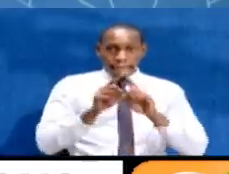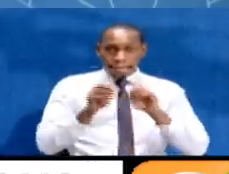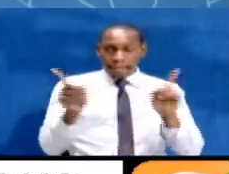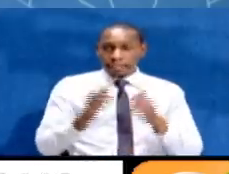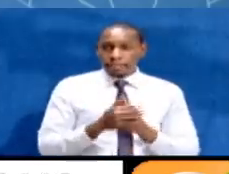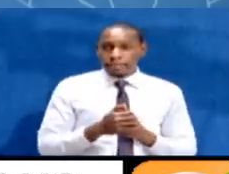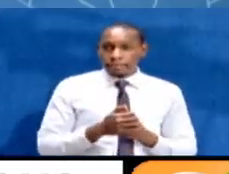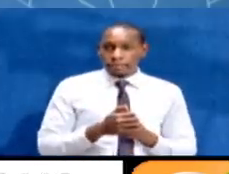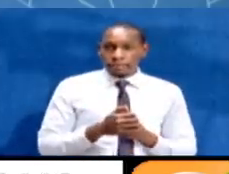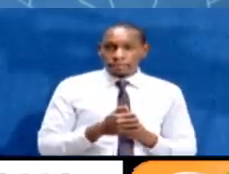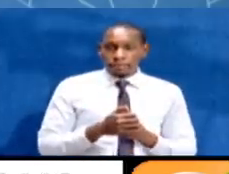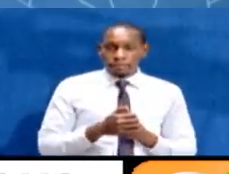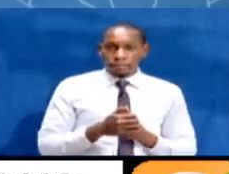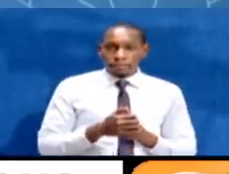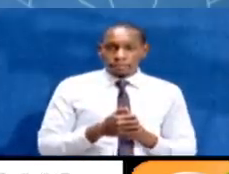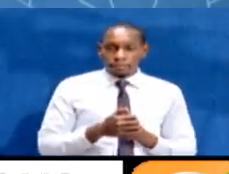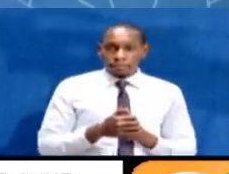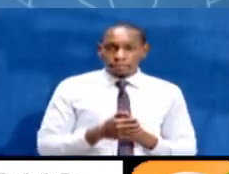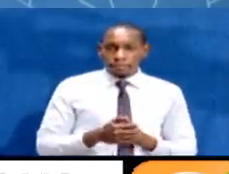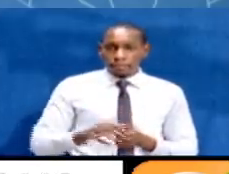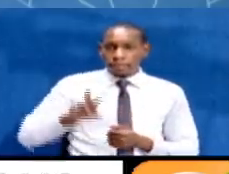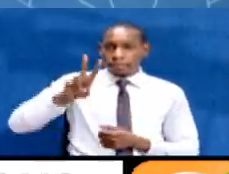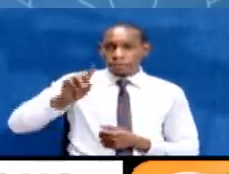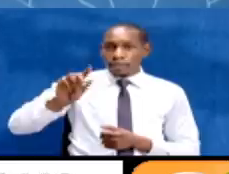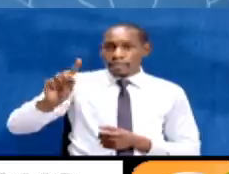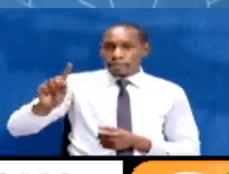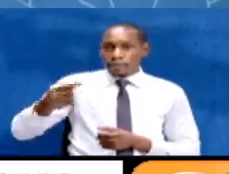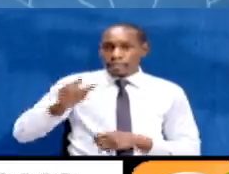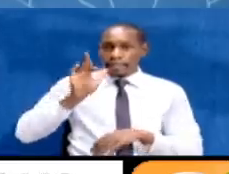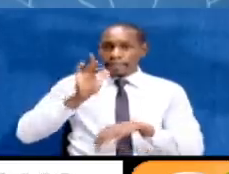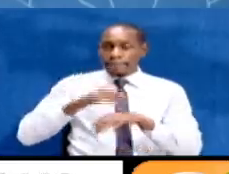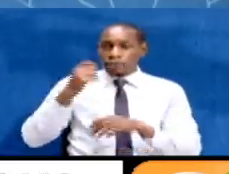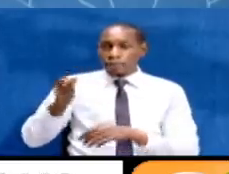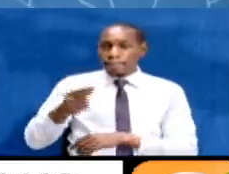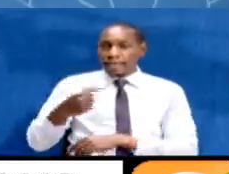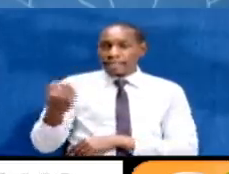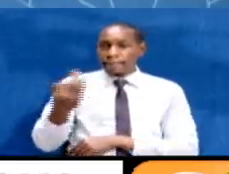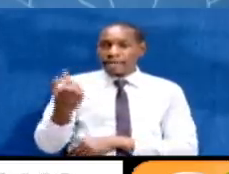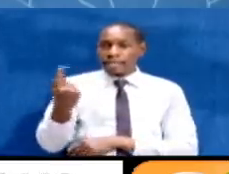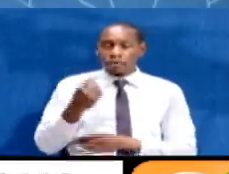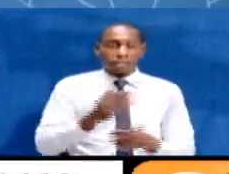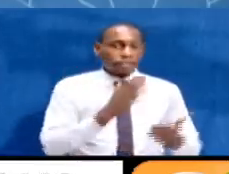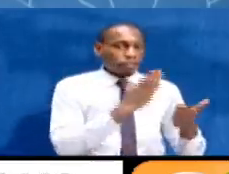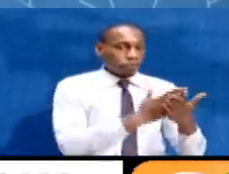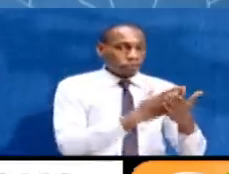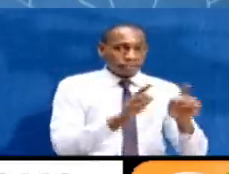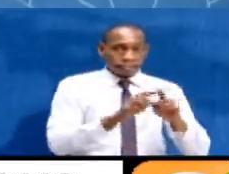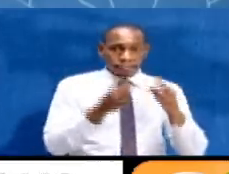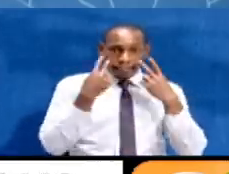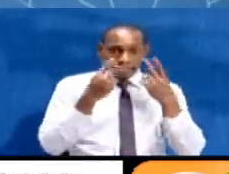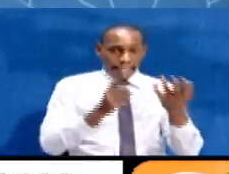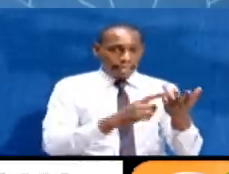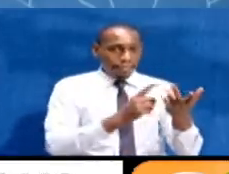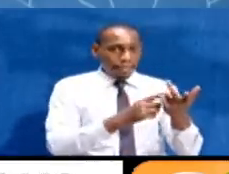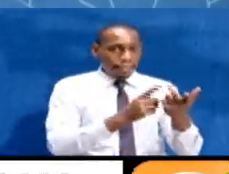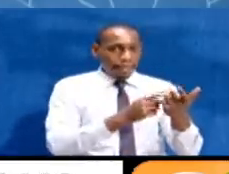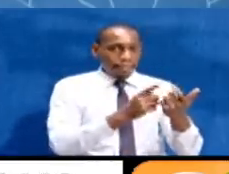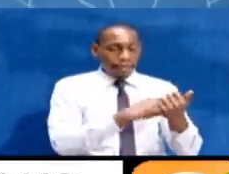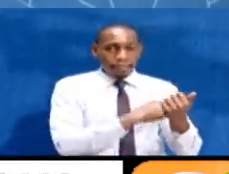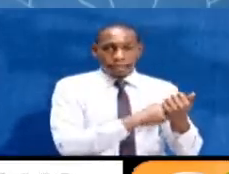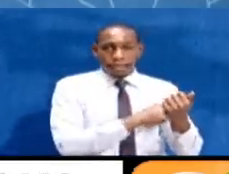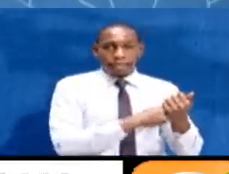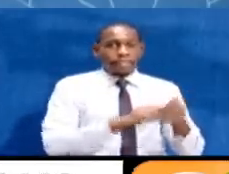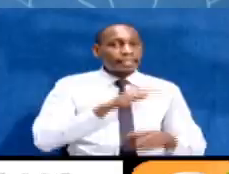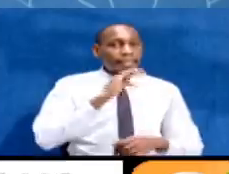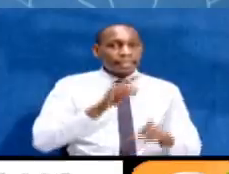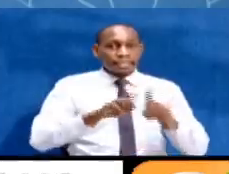more. And 20,000 infections in March alone. Absolutely. And look at the numbers. We've talked about the